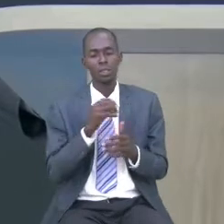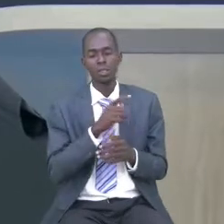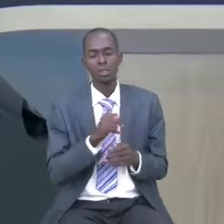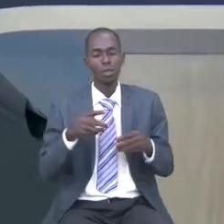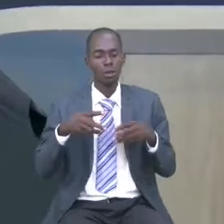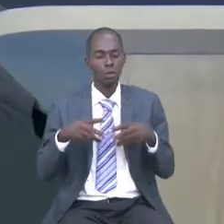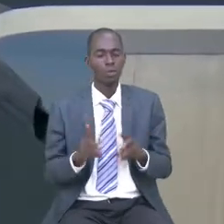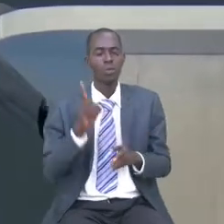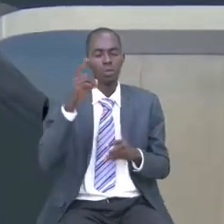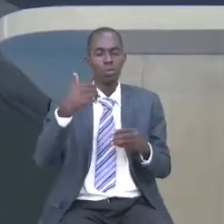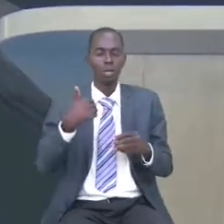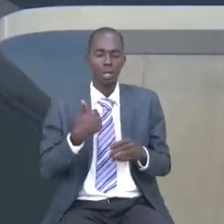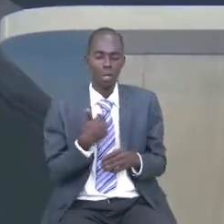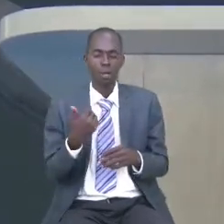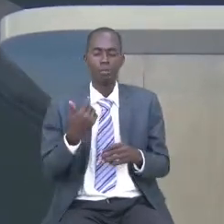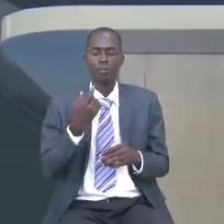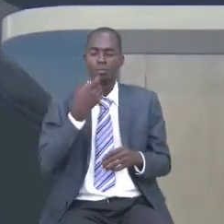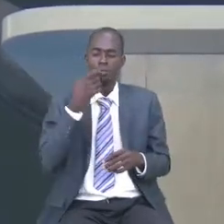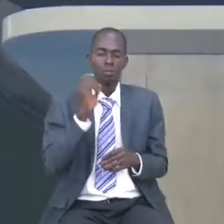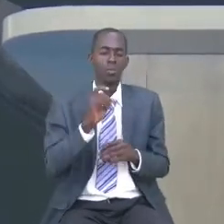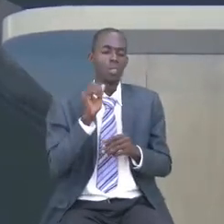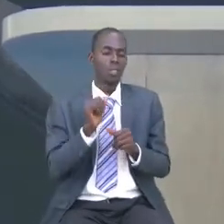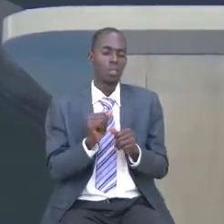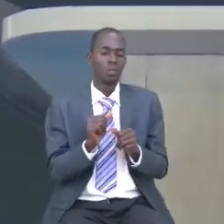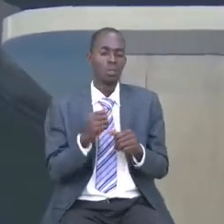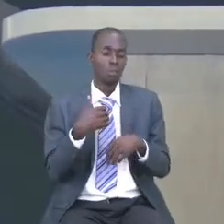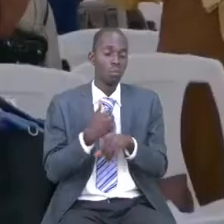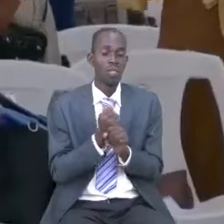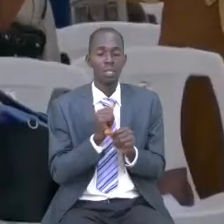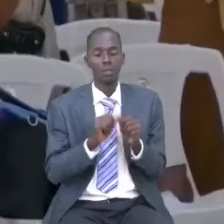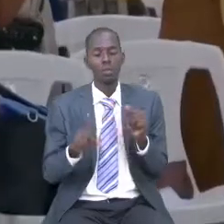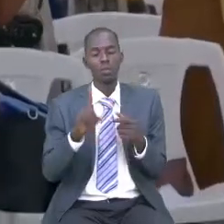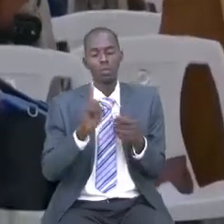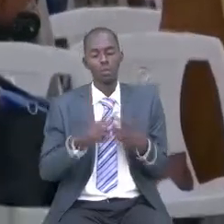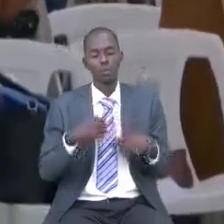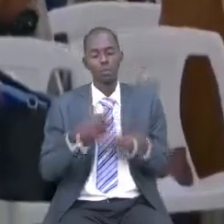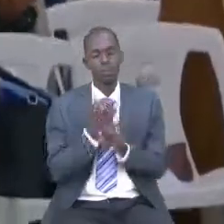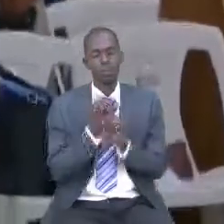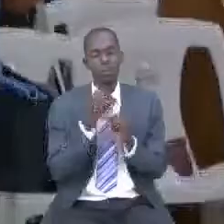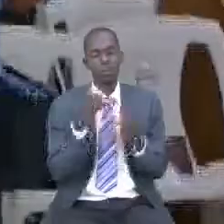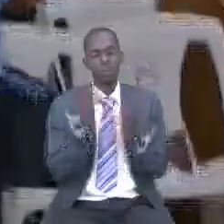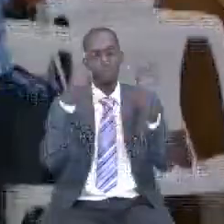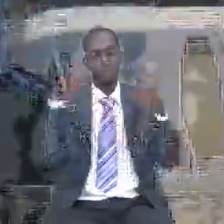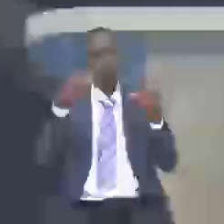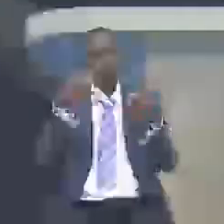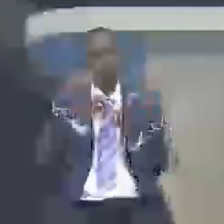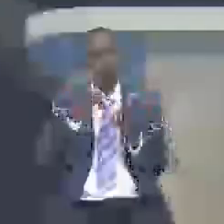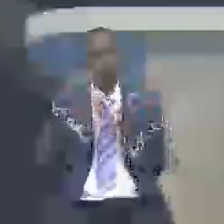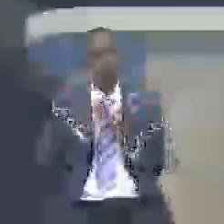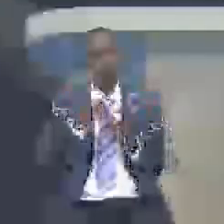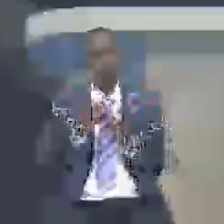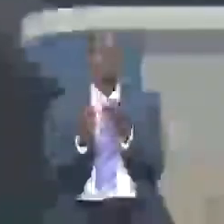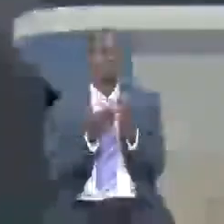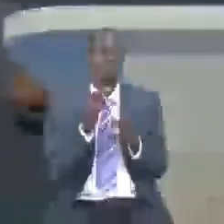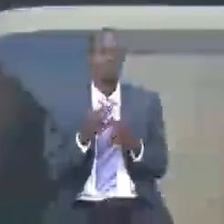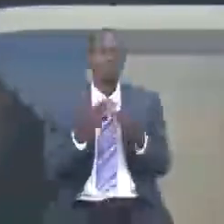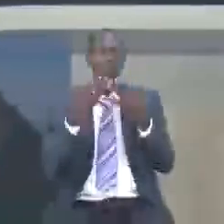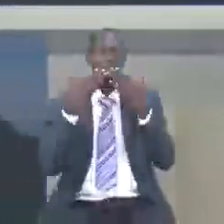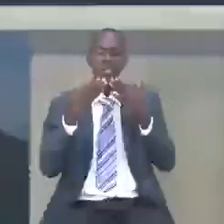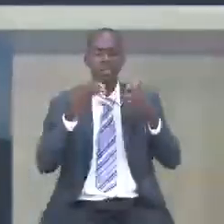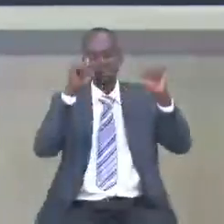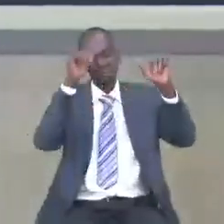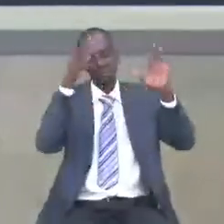have ordained everyone will make it, in Jesus' name. Well, thank you, Lord, because we know you have